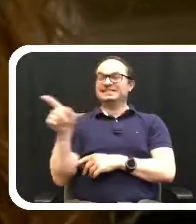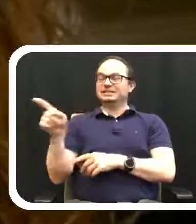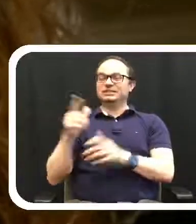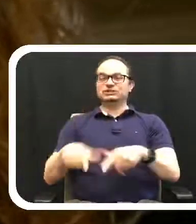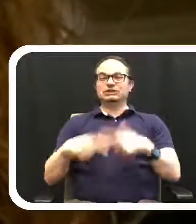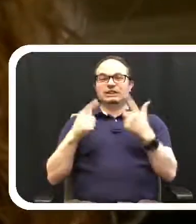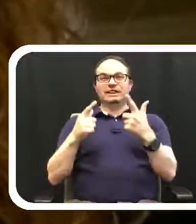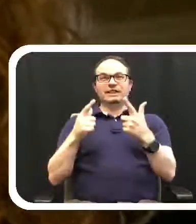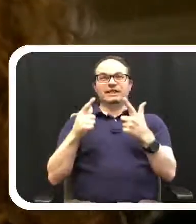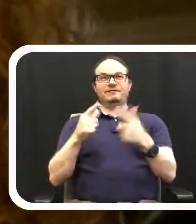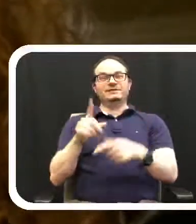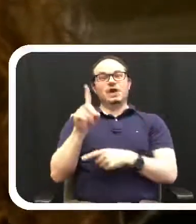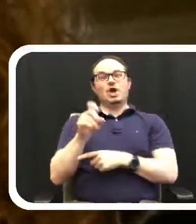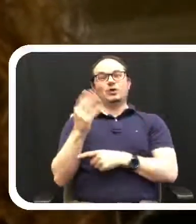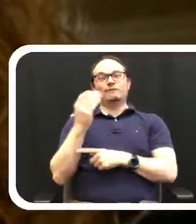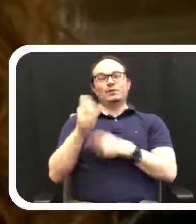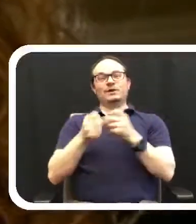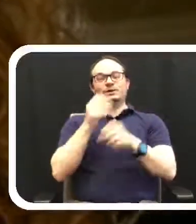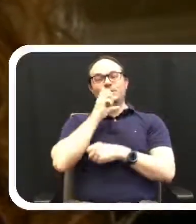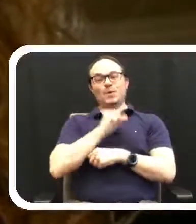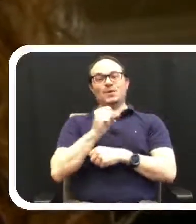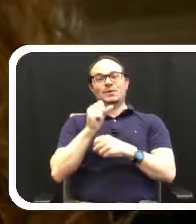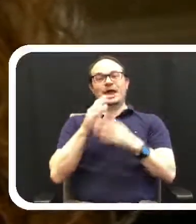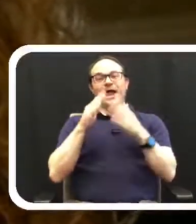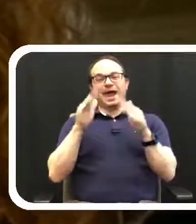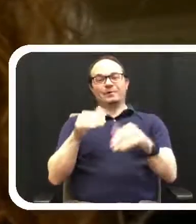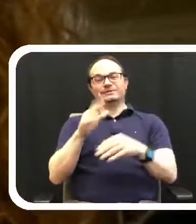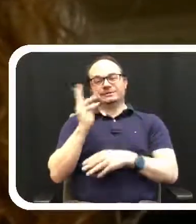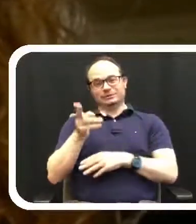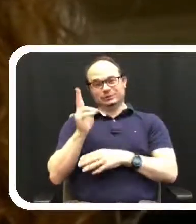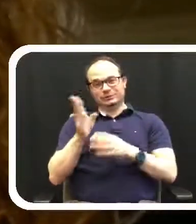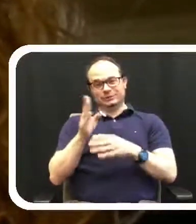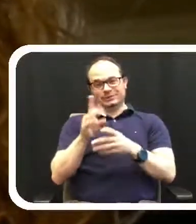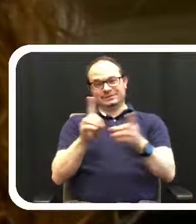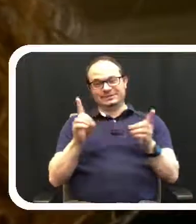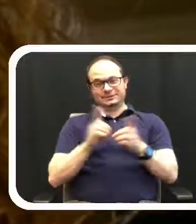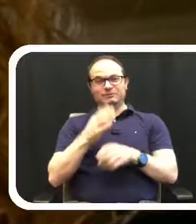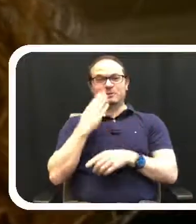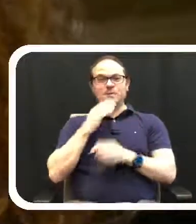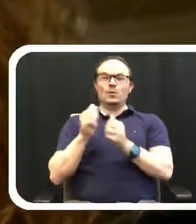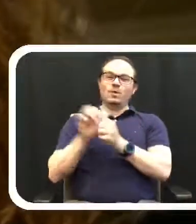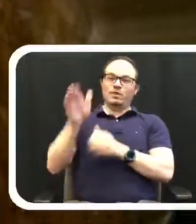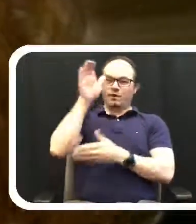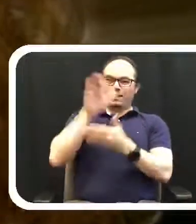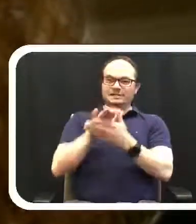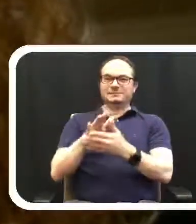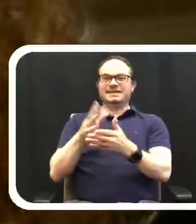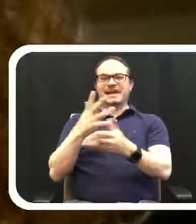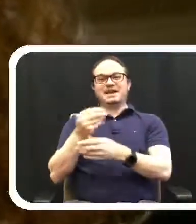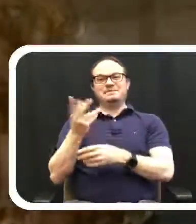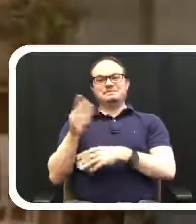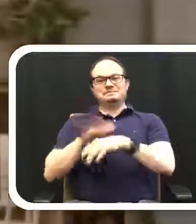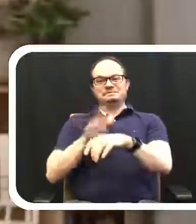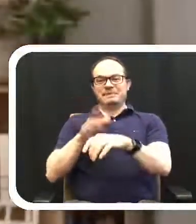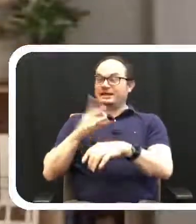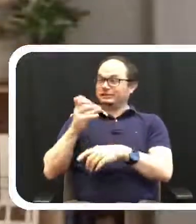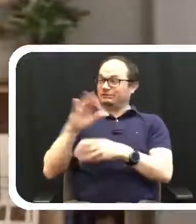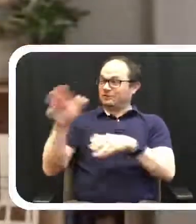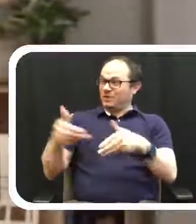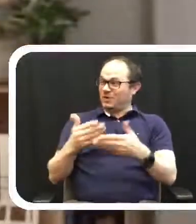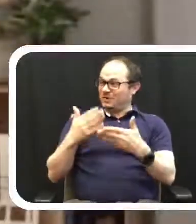in a 114-year-old house in the Oaks Historic District of Beaumont with her husband and pets. Welcome, Jennifer. So glad you're